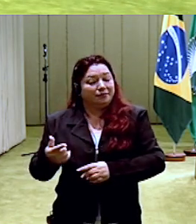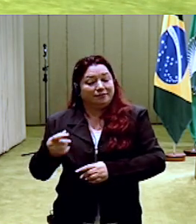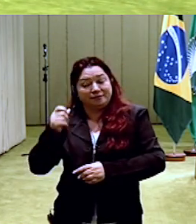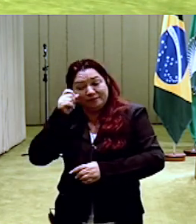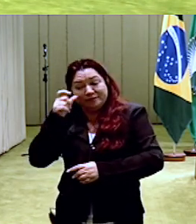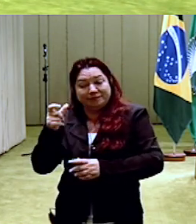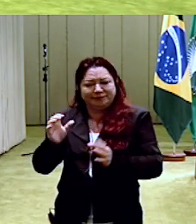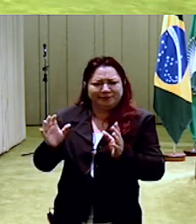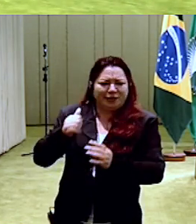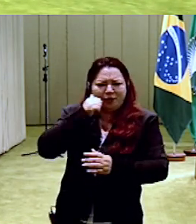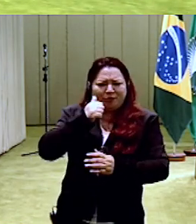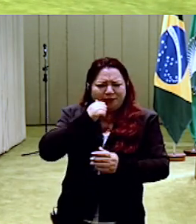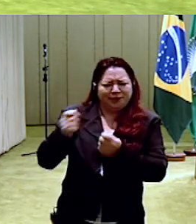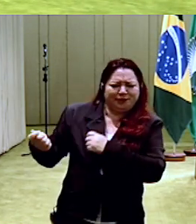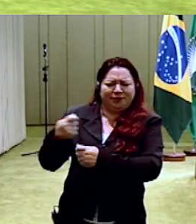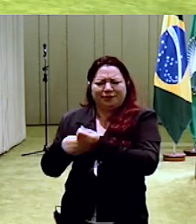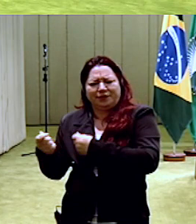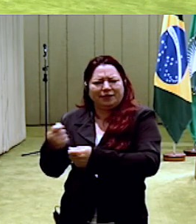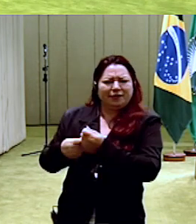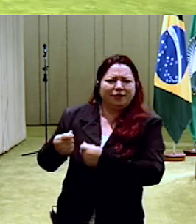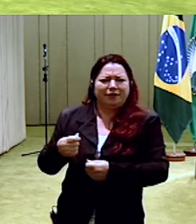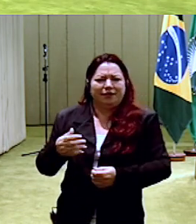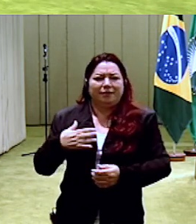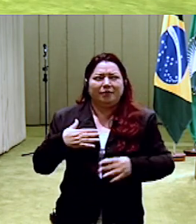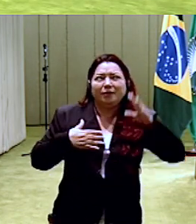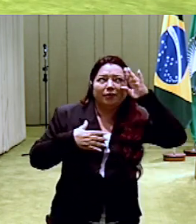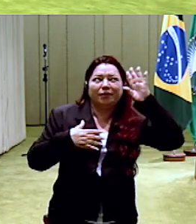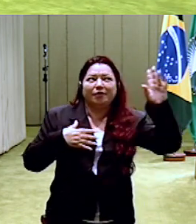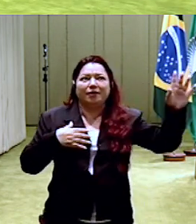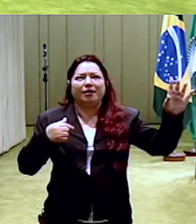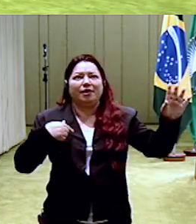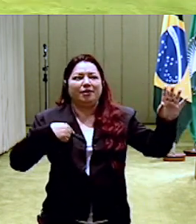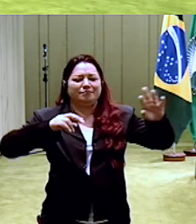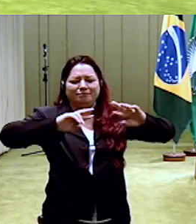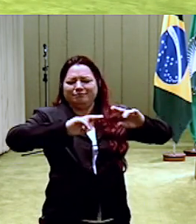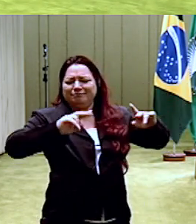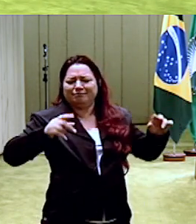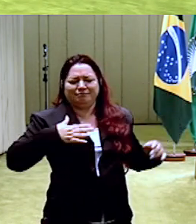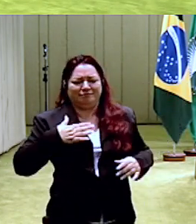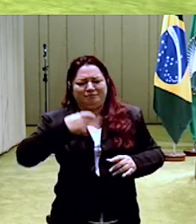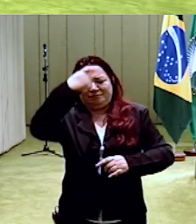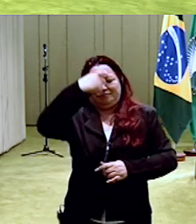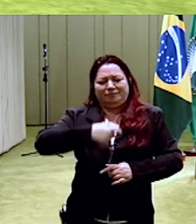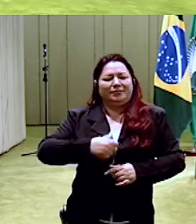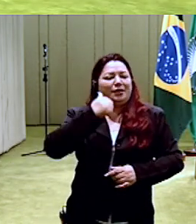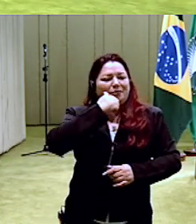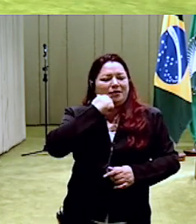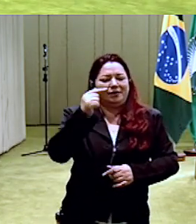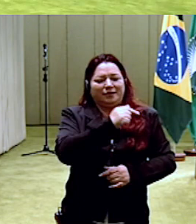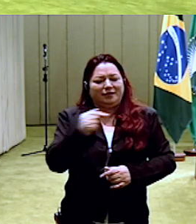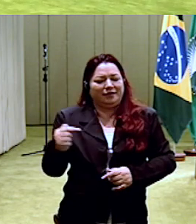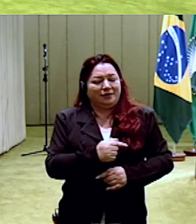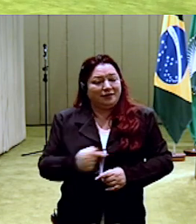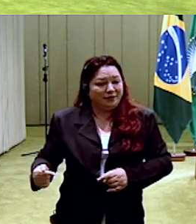dream was to see that I could make a difference as an African woman, as a Tanzanian, as a woman,